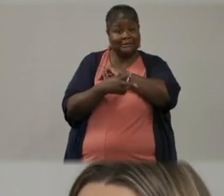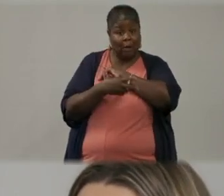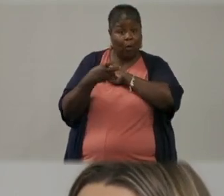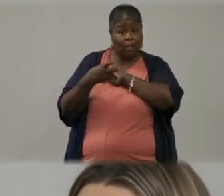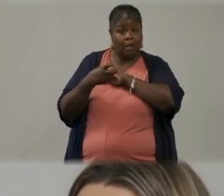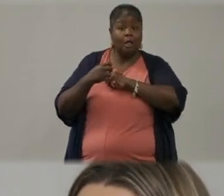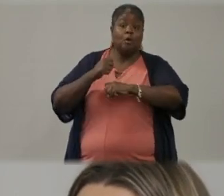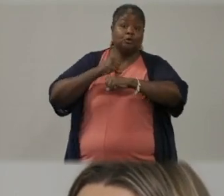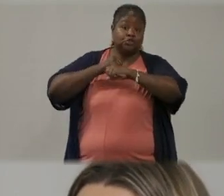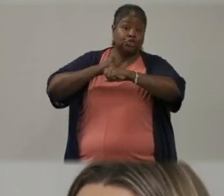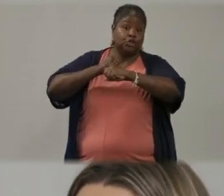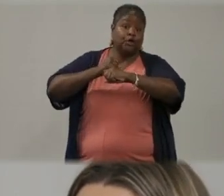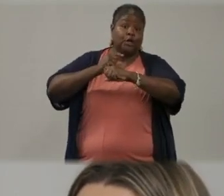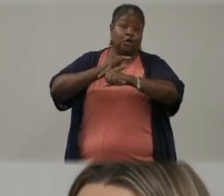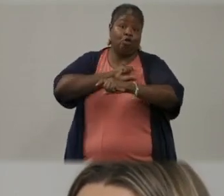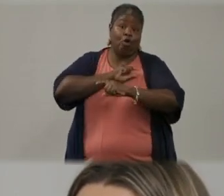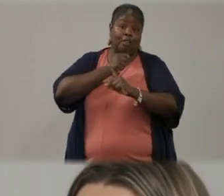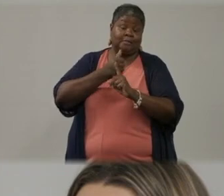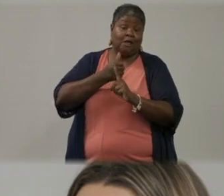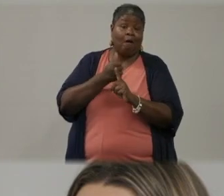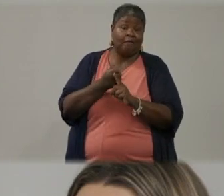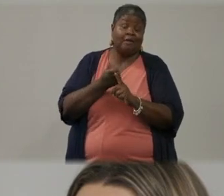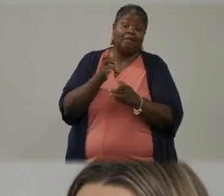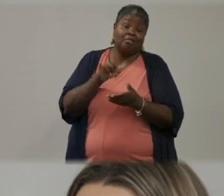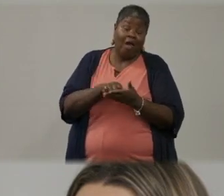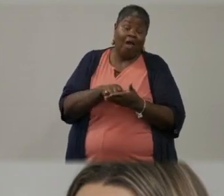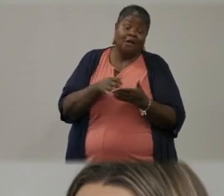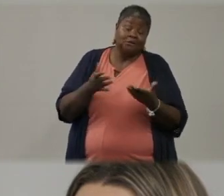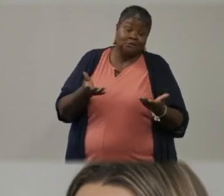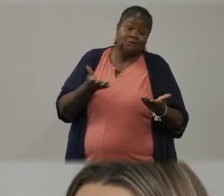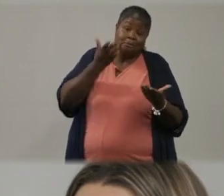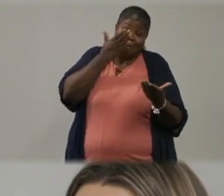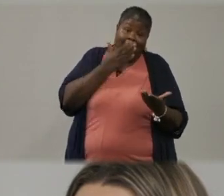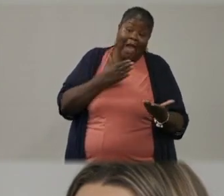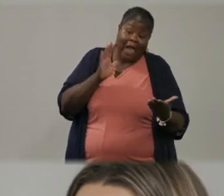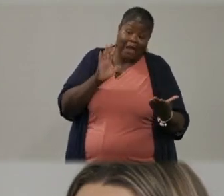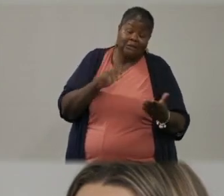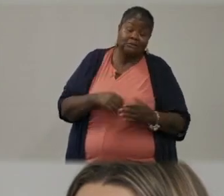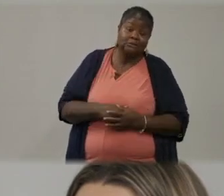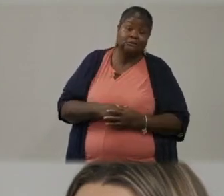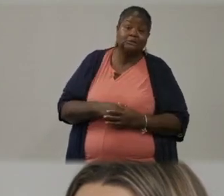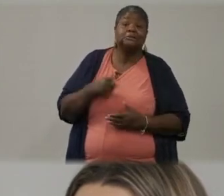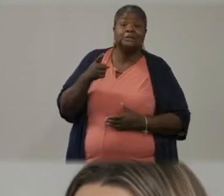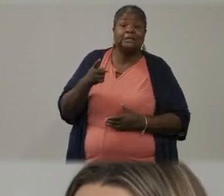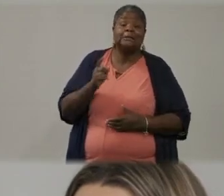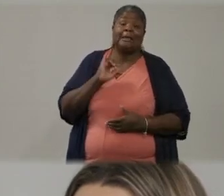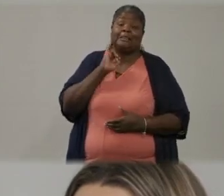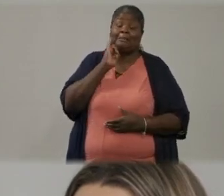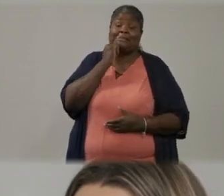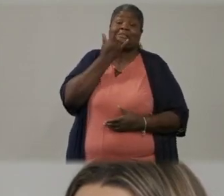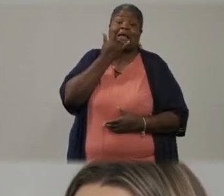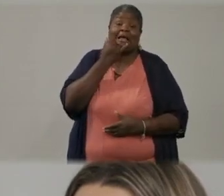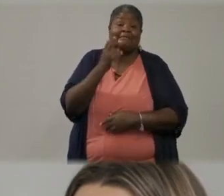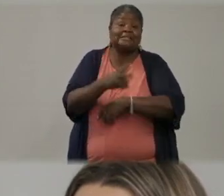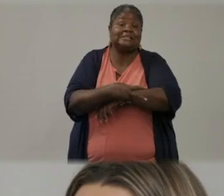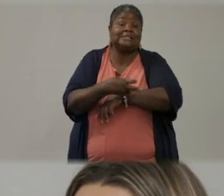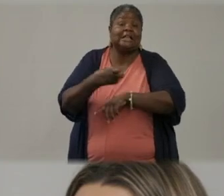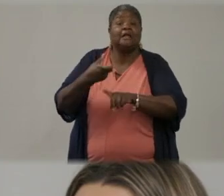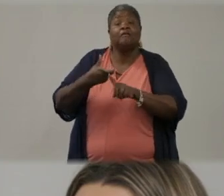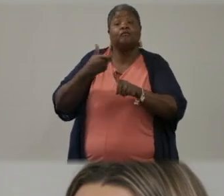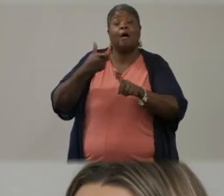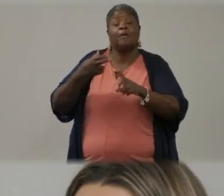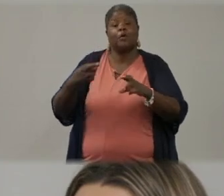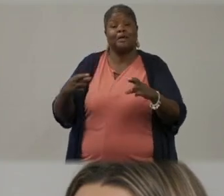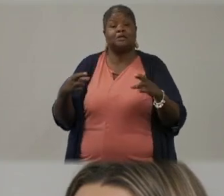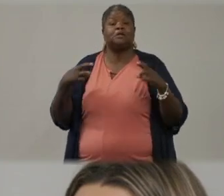a security guard, which is bad enough. He made the mistake of stealing from a